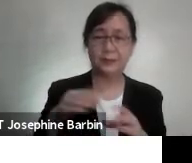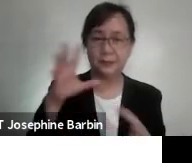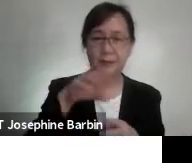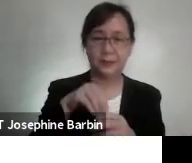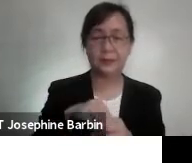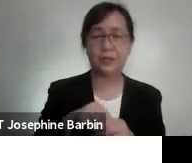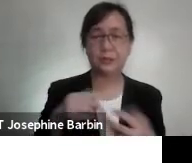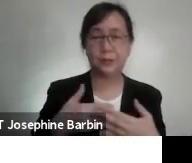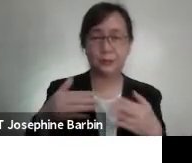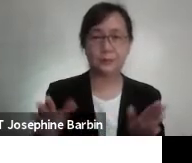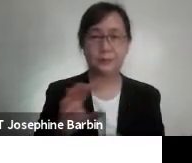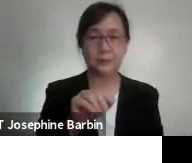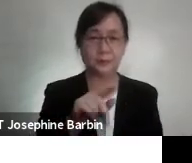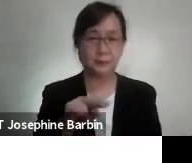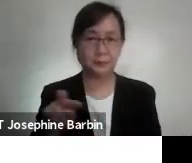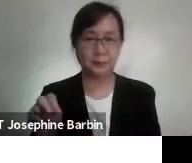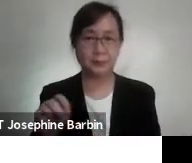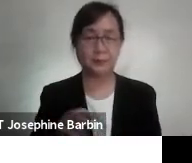Comment.